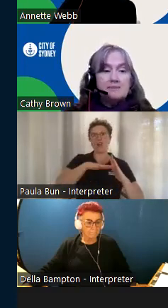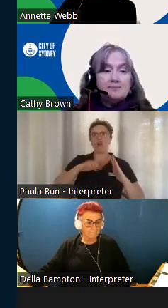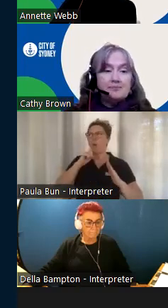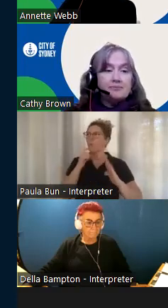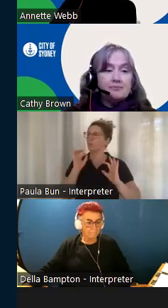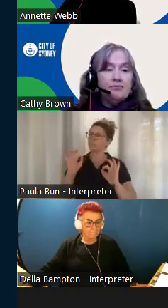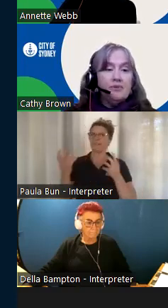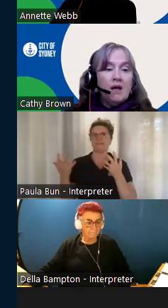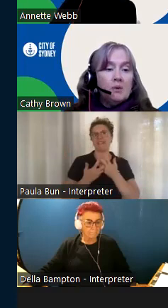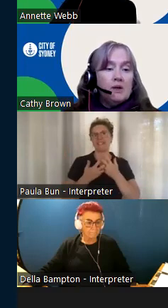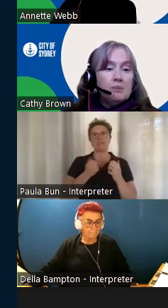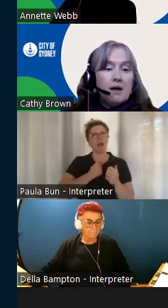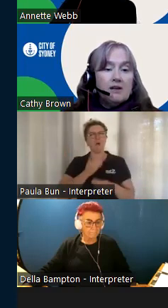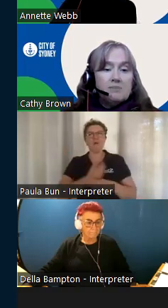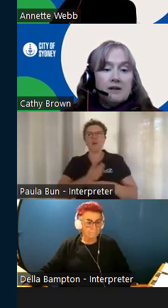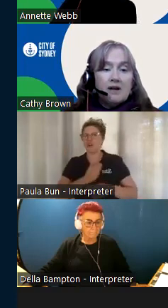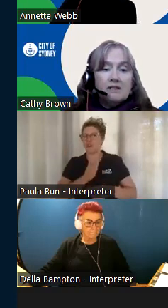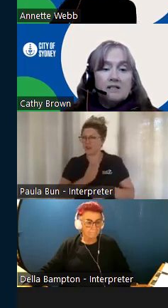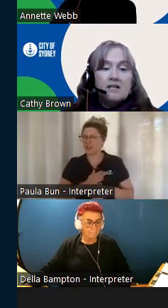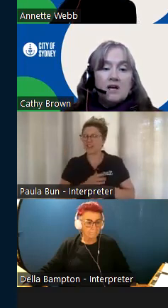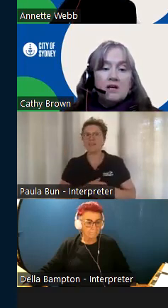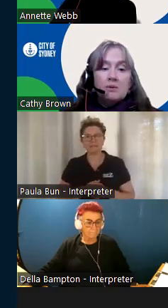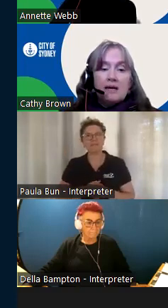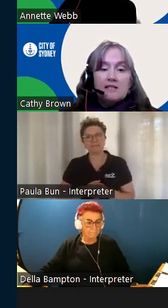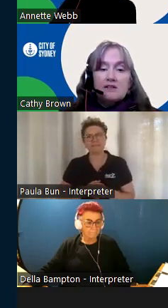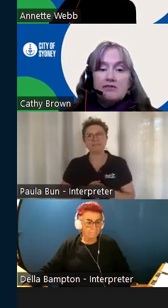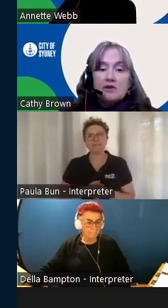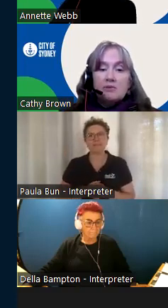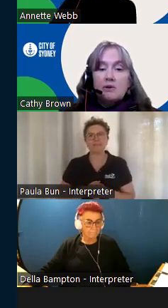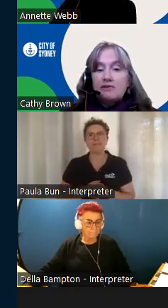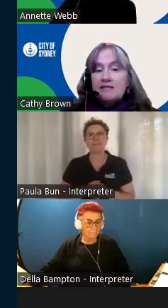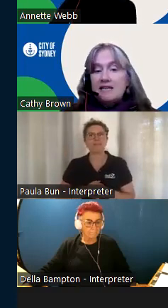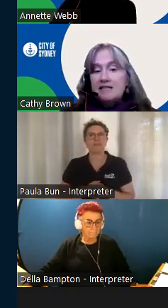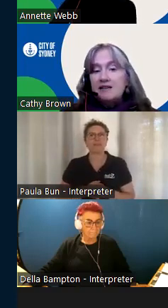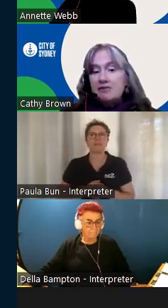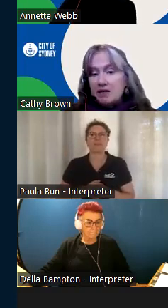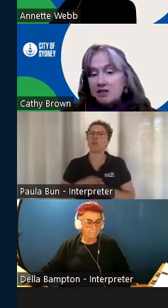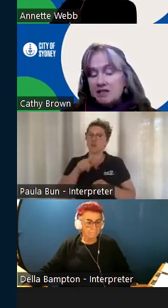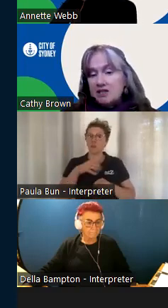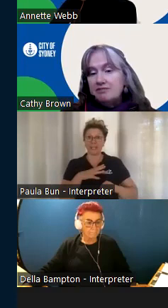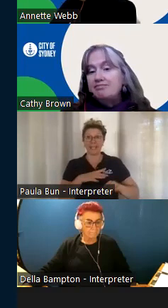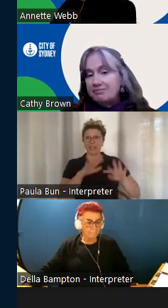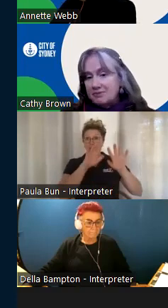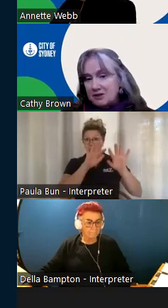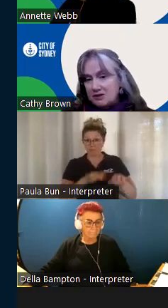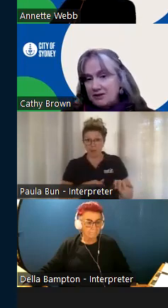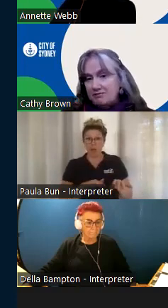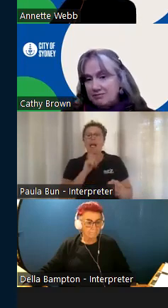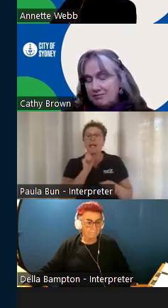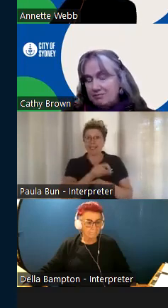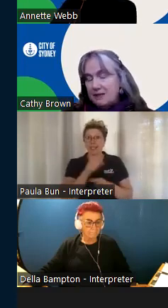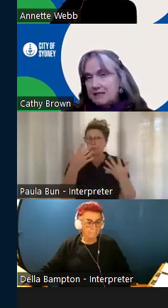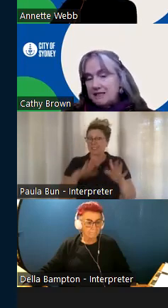practice. When you apply on Smarter Grants, you will be asked to confirm that you have attended an information session. So